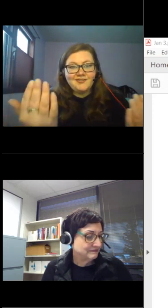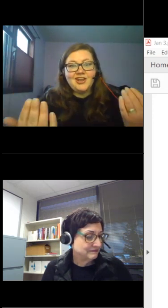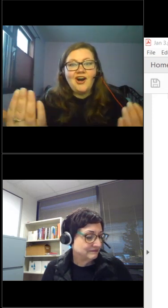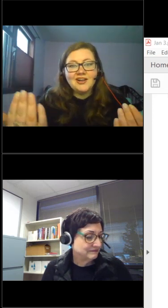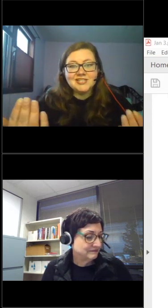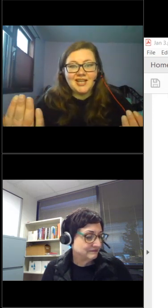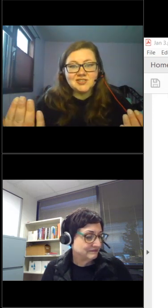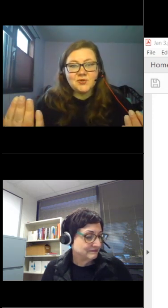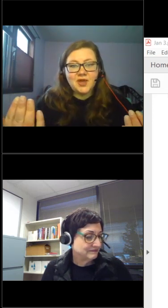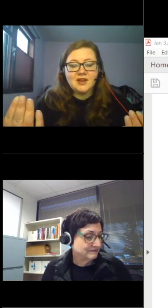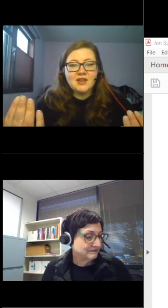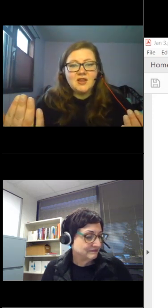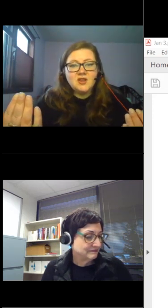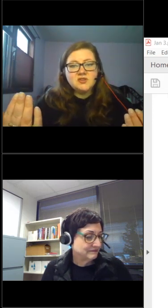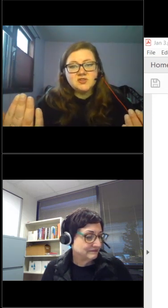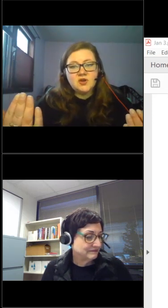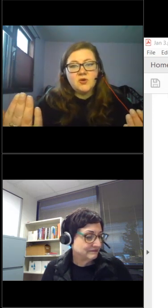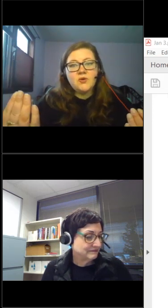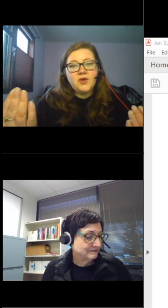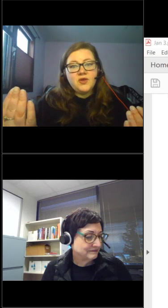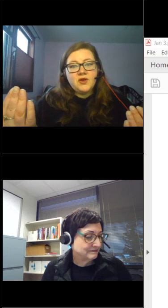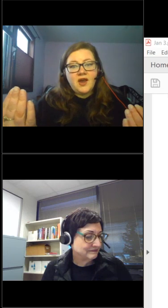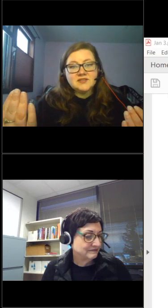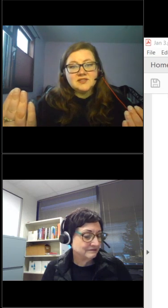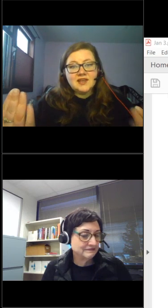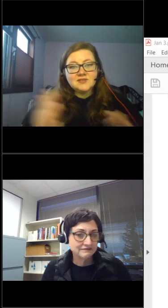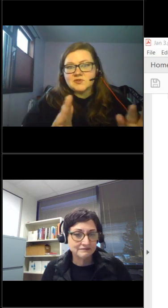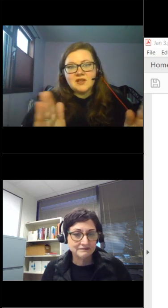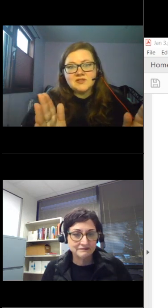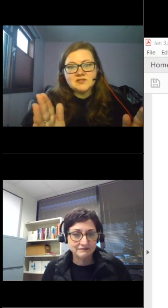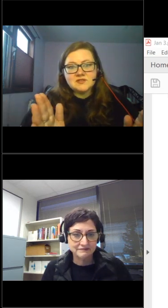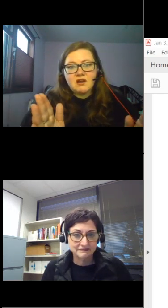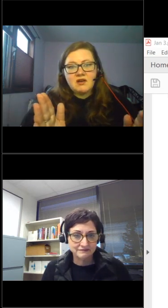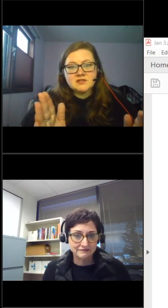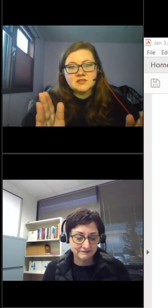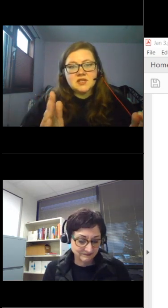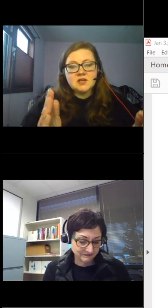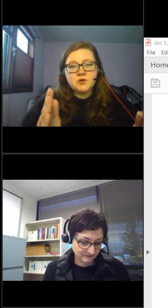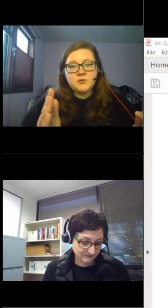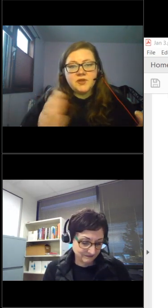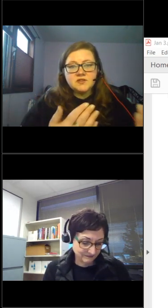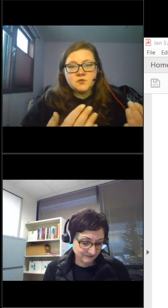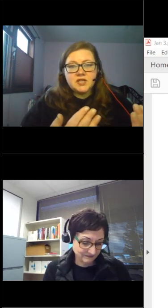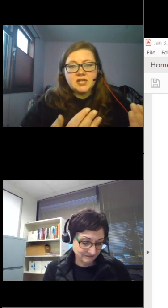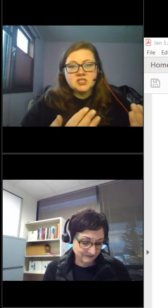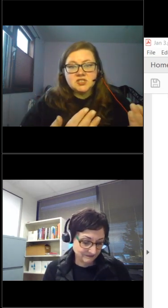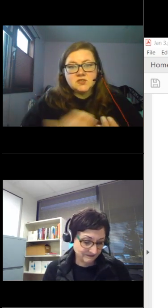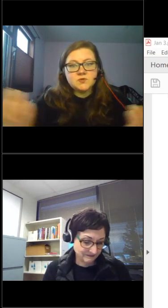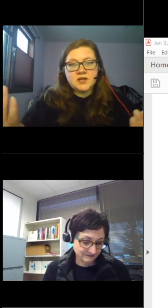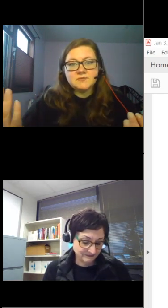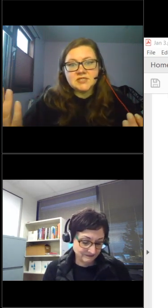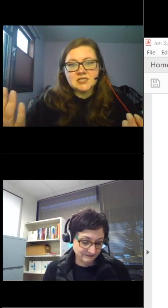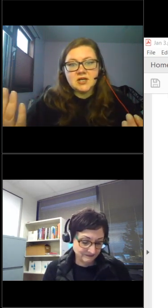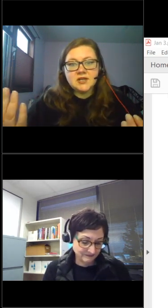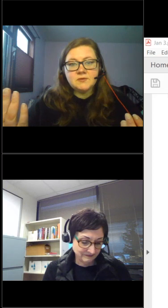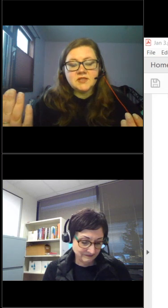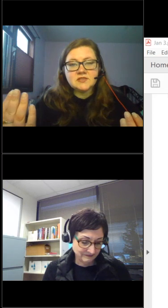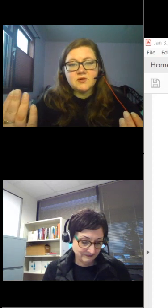have any context to it. So SDS was like, this is not sustainable because we're getting just these random